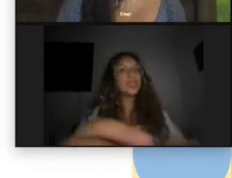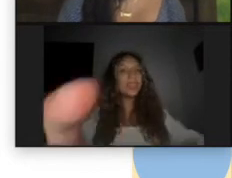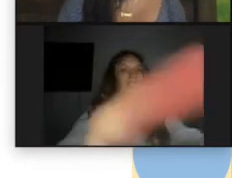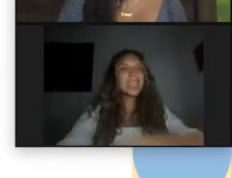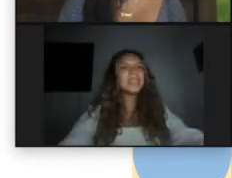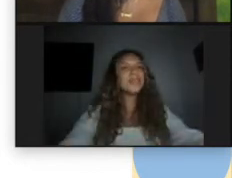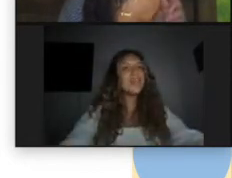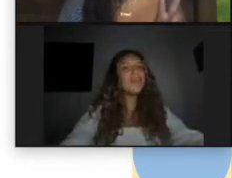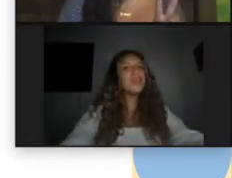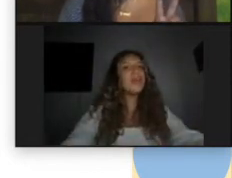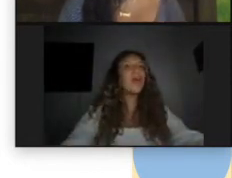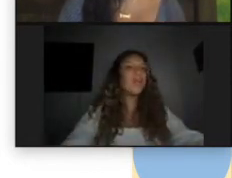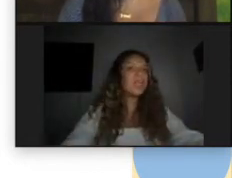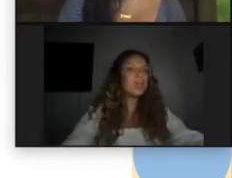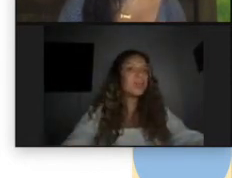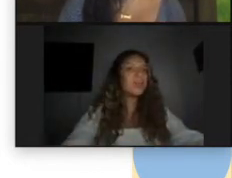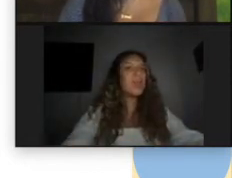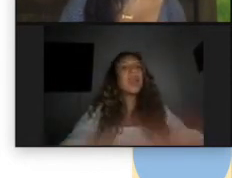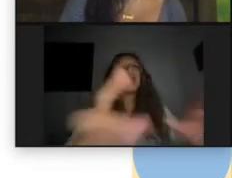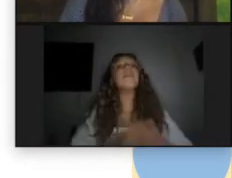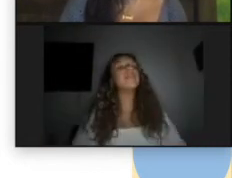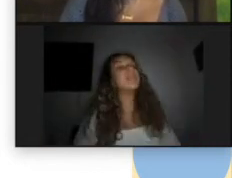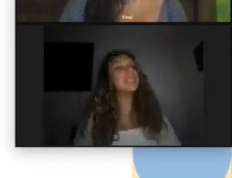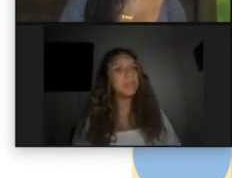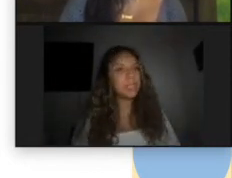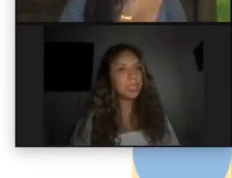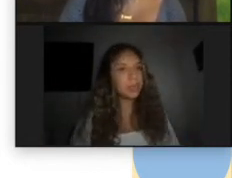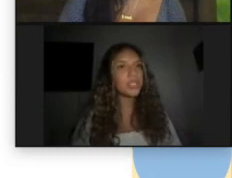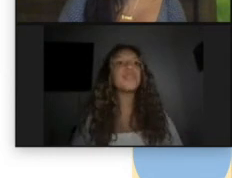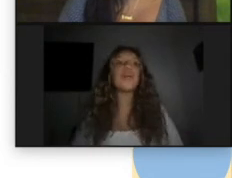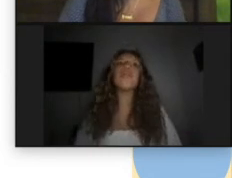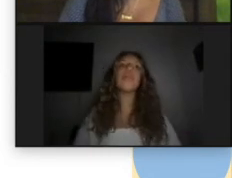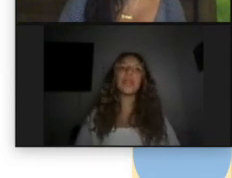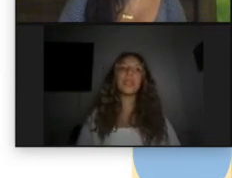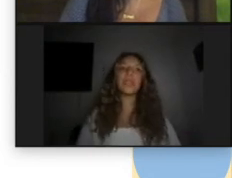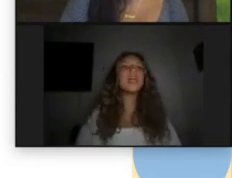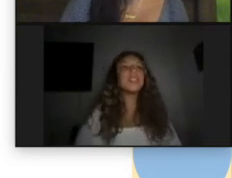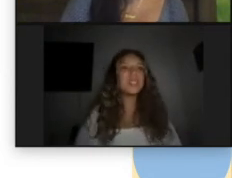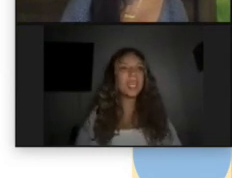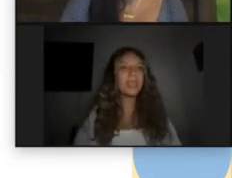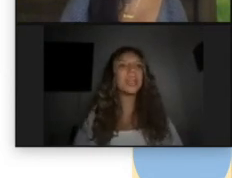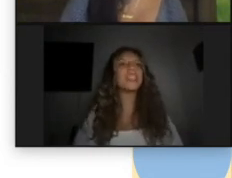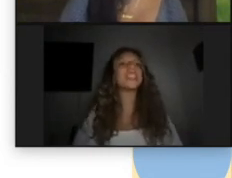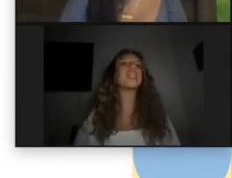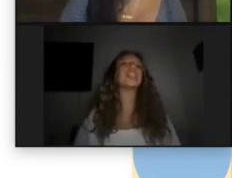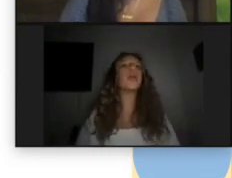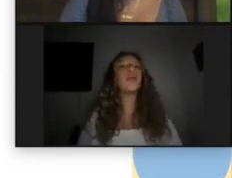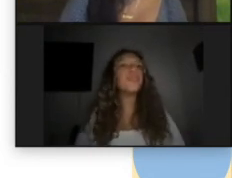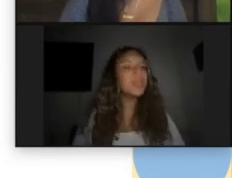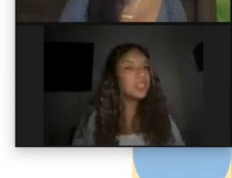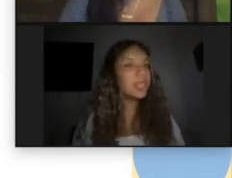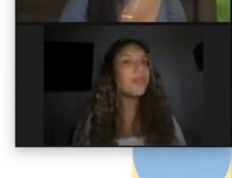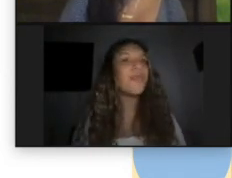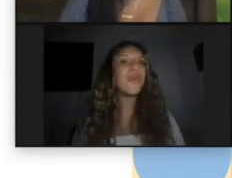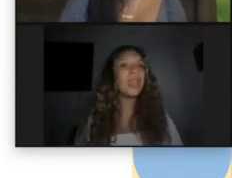two years as many of you already know i am leaving stem this summer to follow my partner to seattle as she starts her